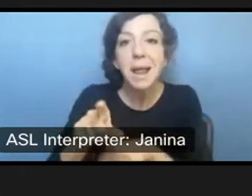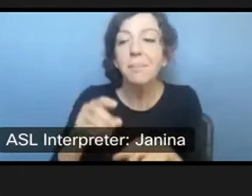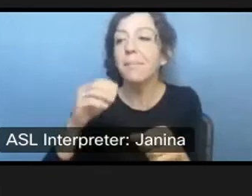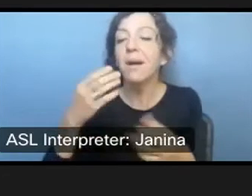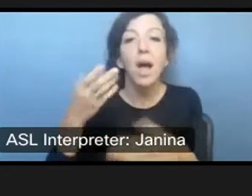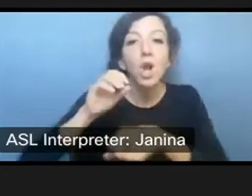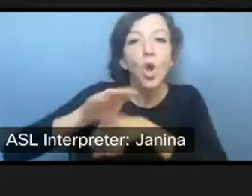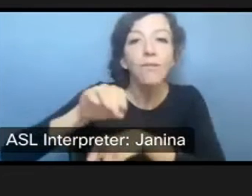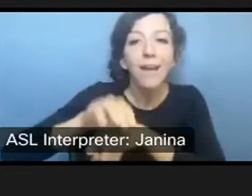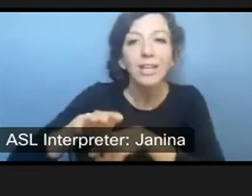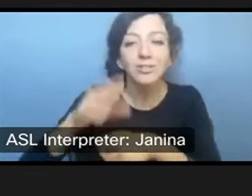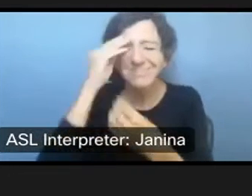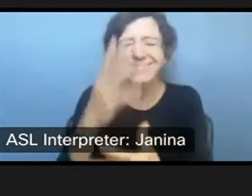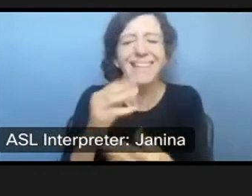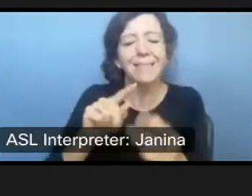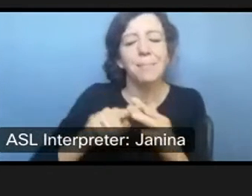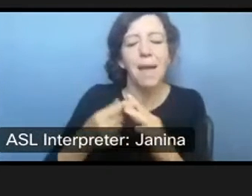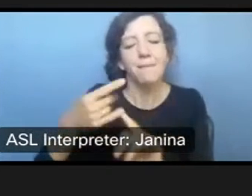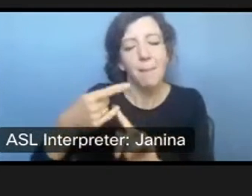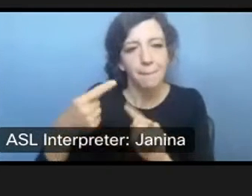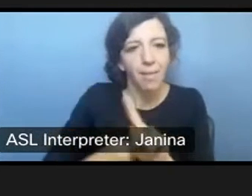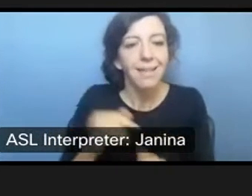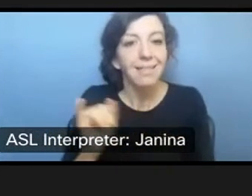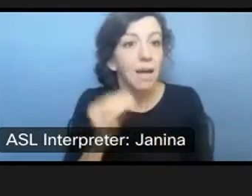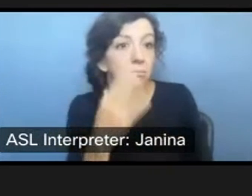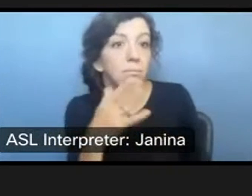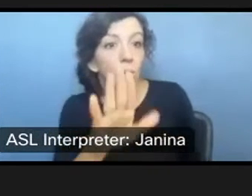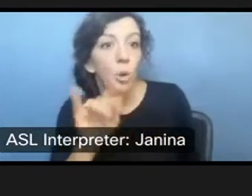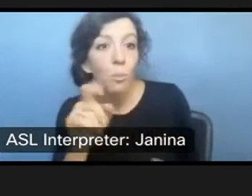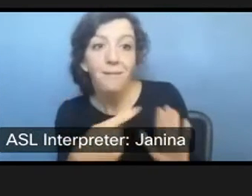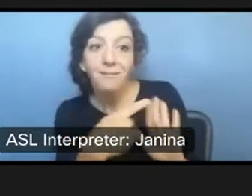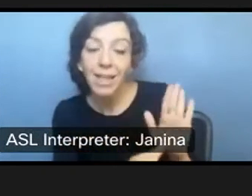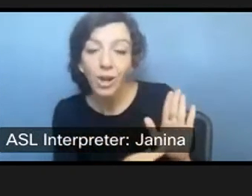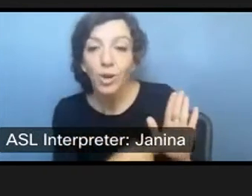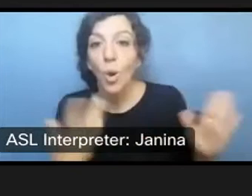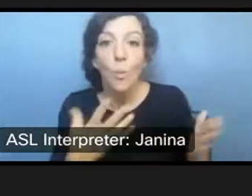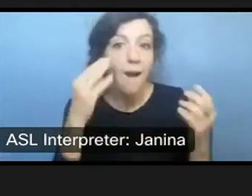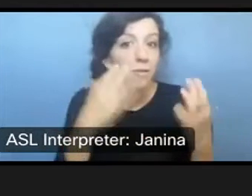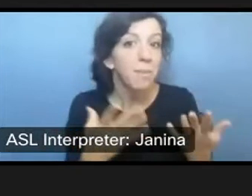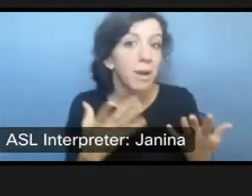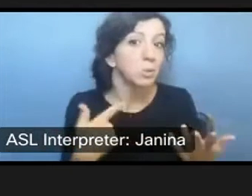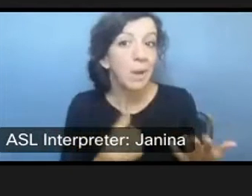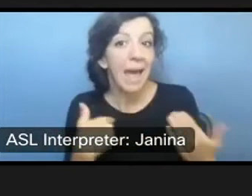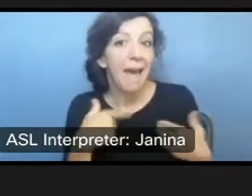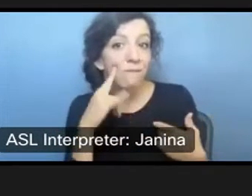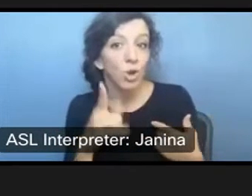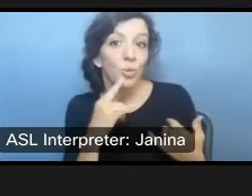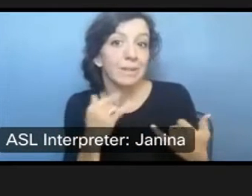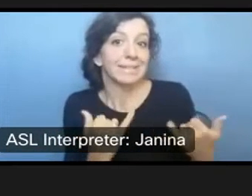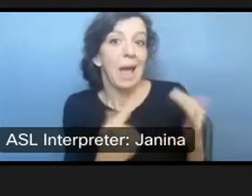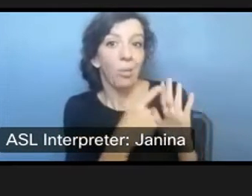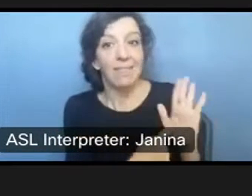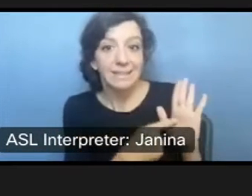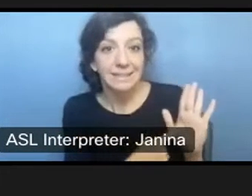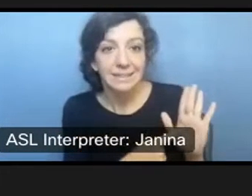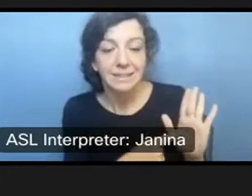if you need to change it. Like here's the information we have for you. Here's how, and we use this information to place people referrals. So that way, even if I